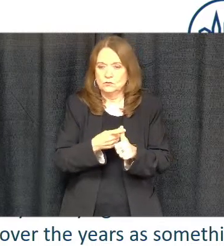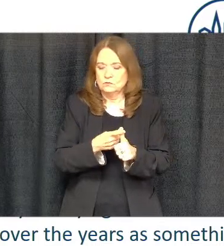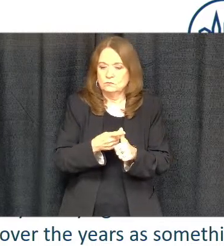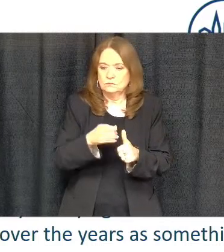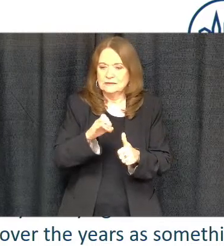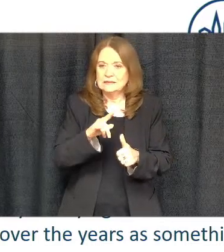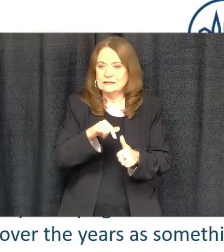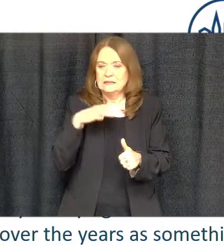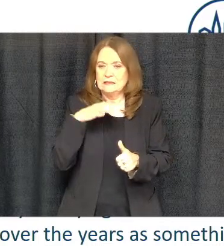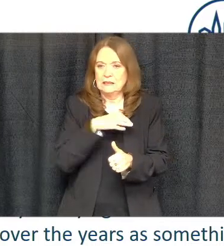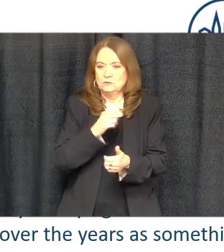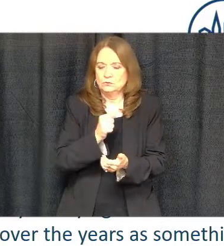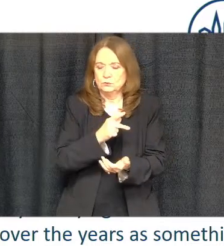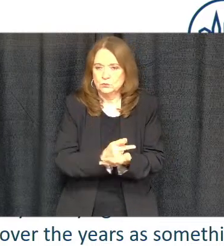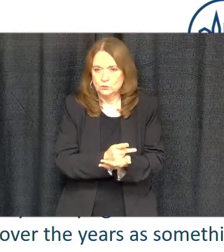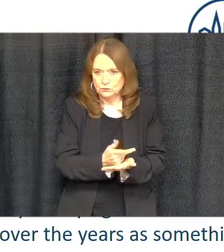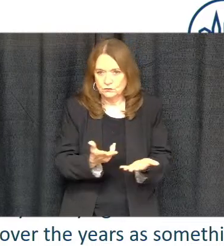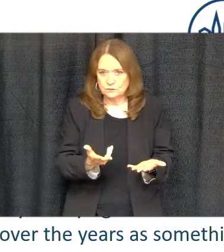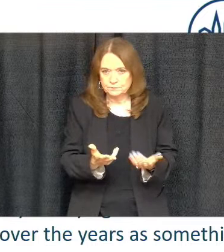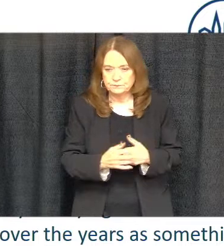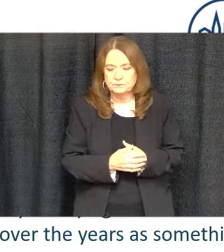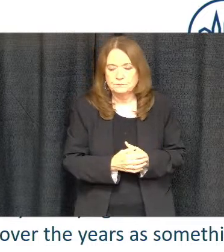it.